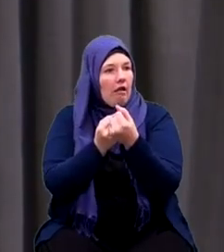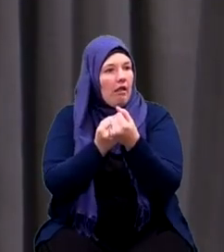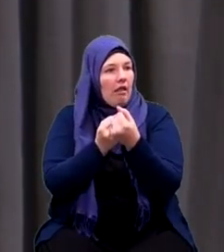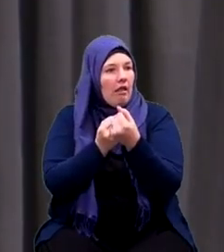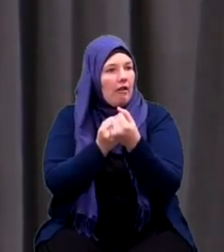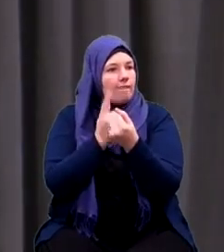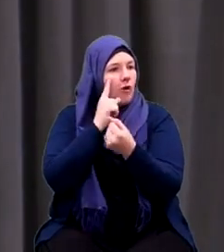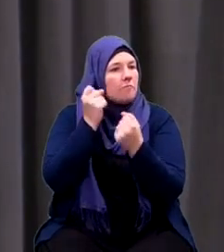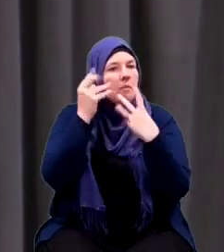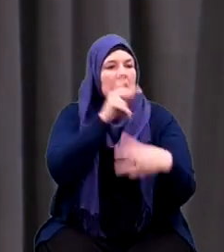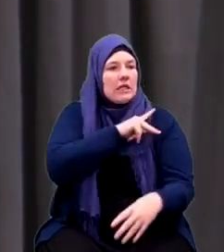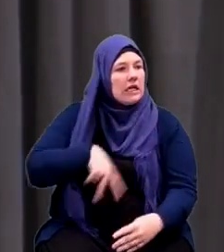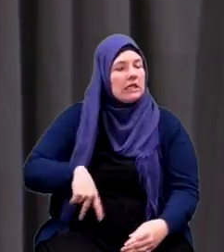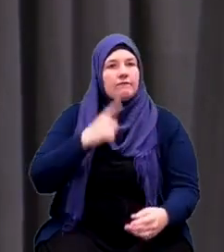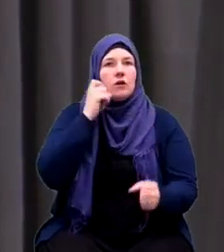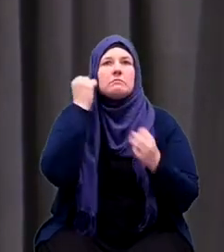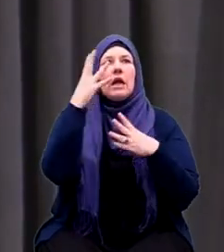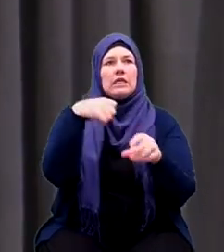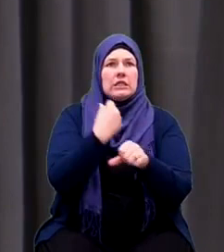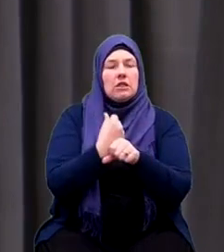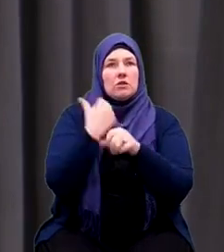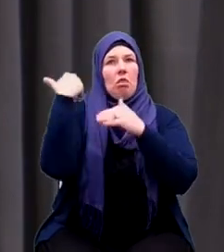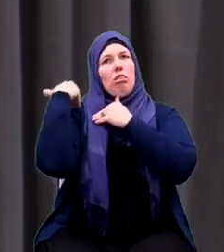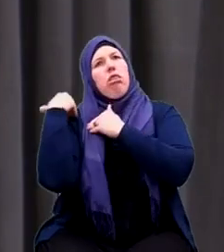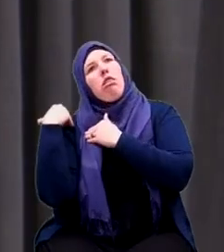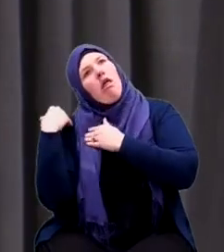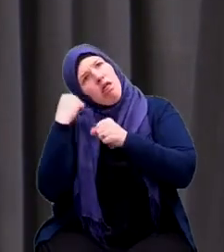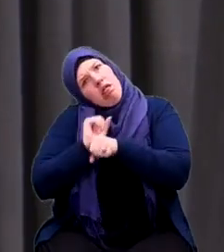shoulders for centuries.